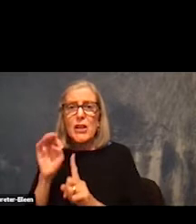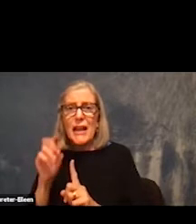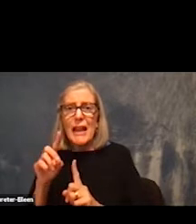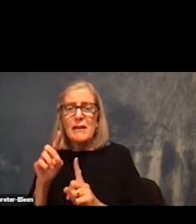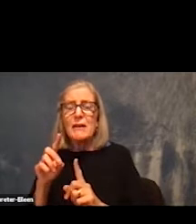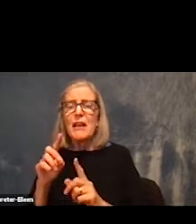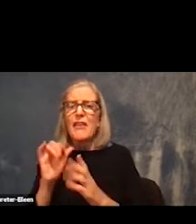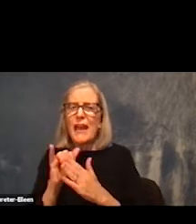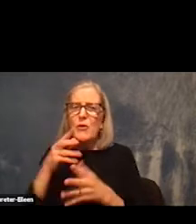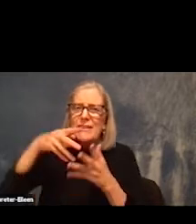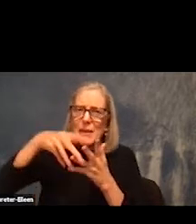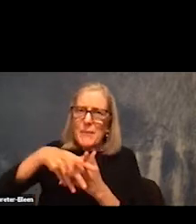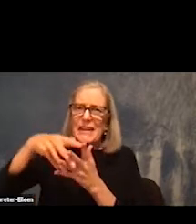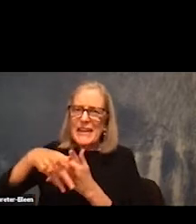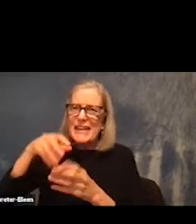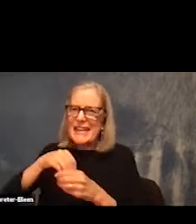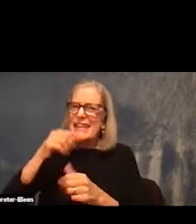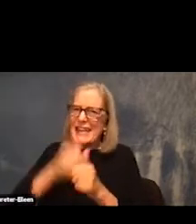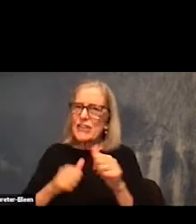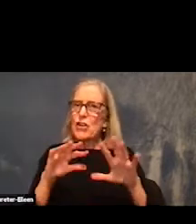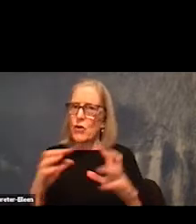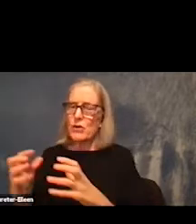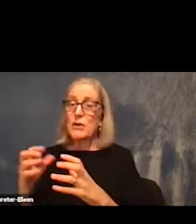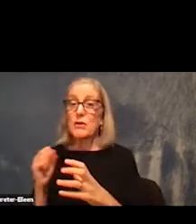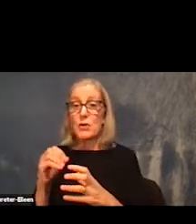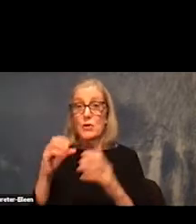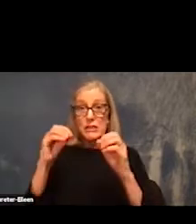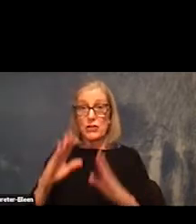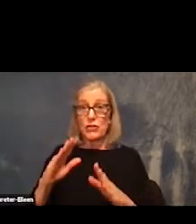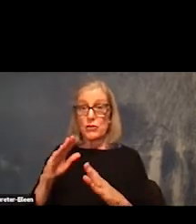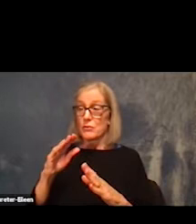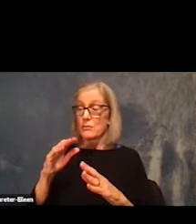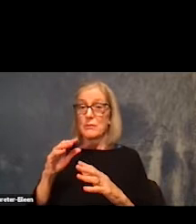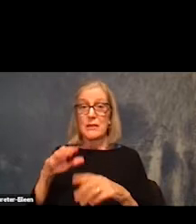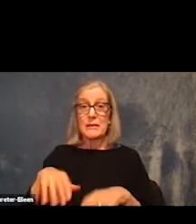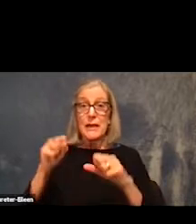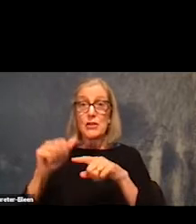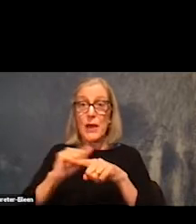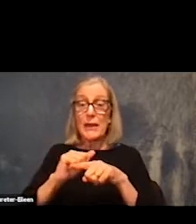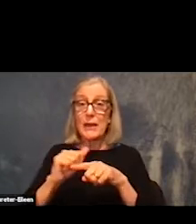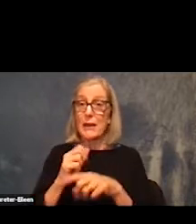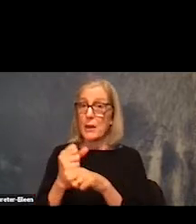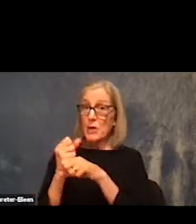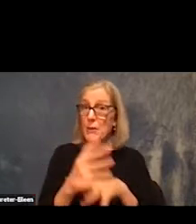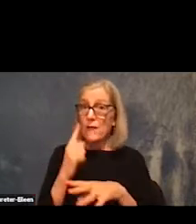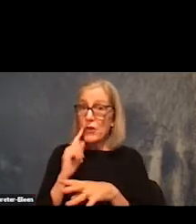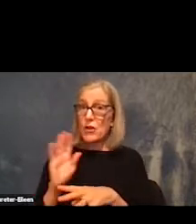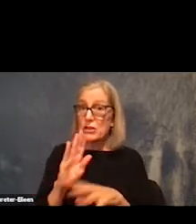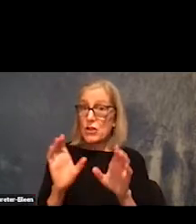the courses so that when teacher candidates graduated, prepared for certification, they were ready to